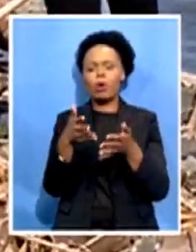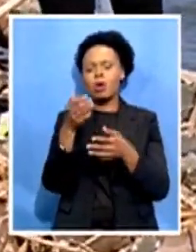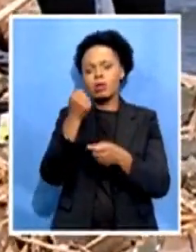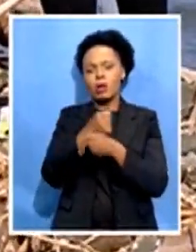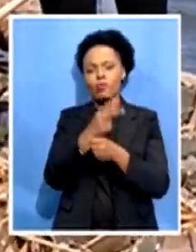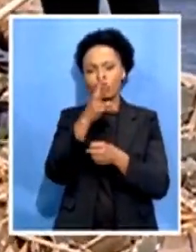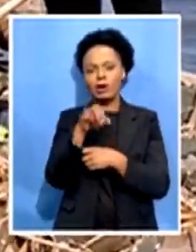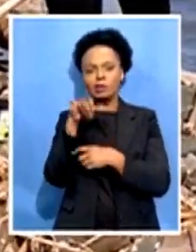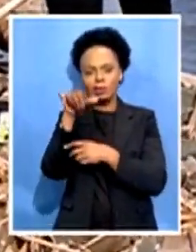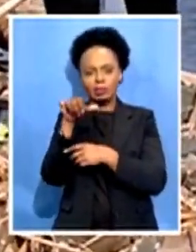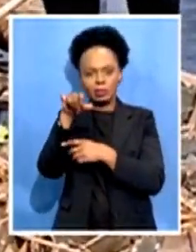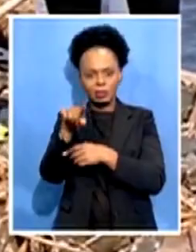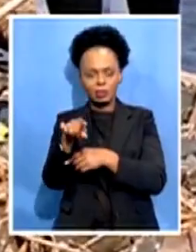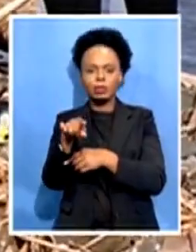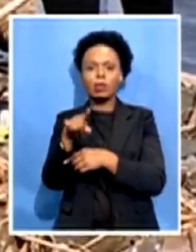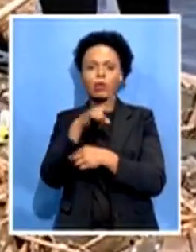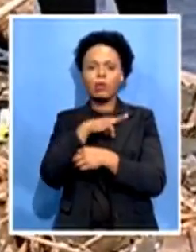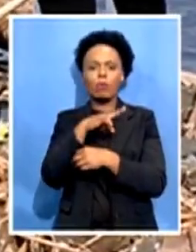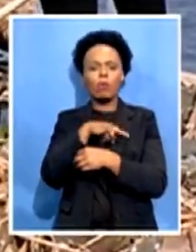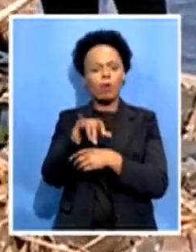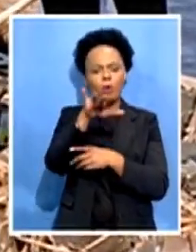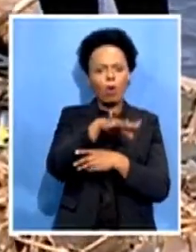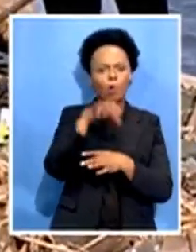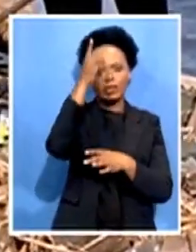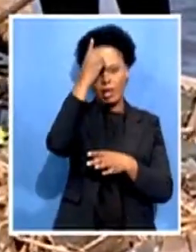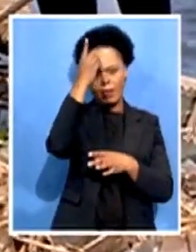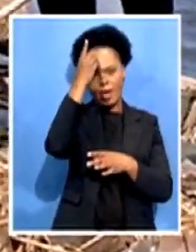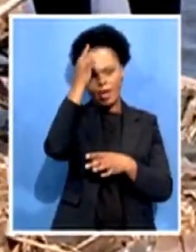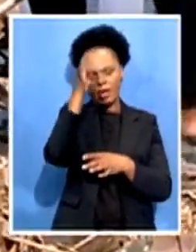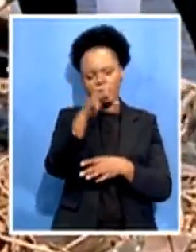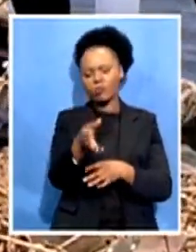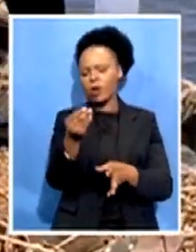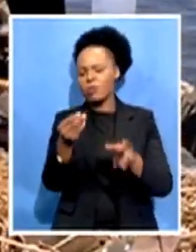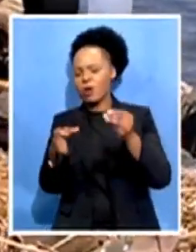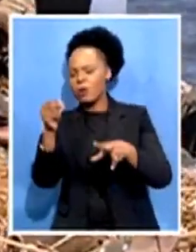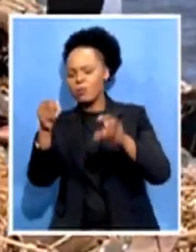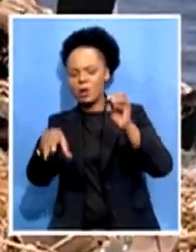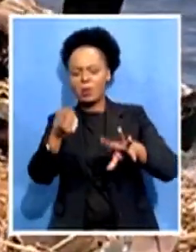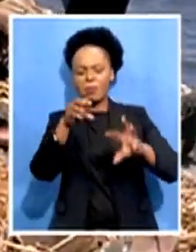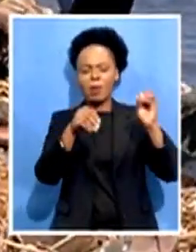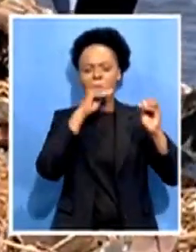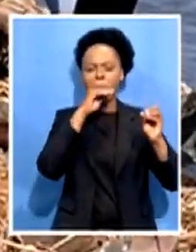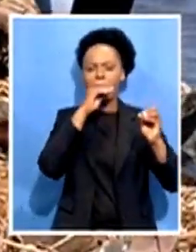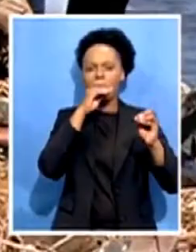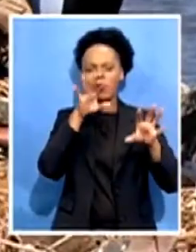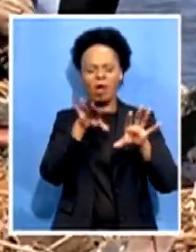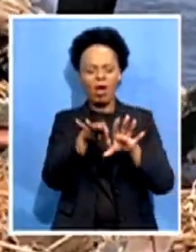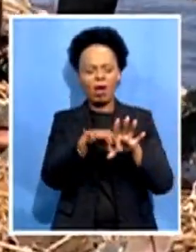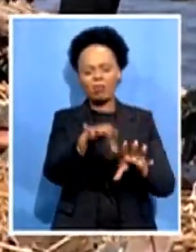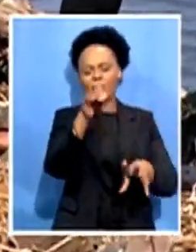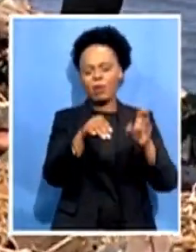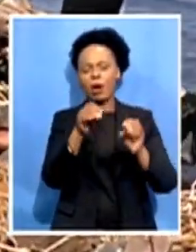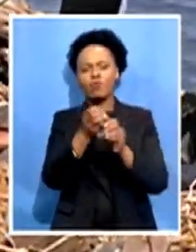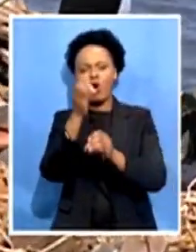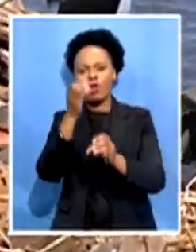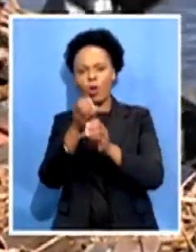birds everywhere due to ingesting polluted plastic and plastic bottles and lids and all of that. And the